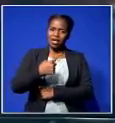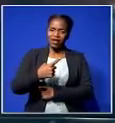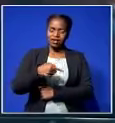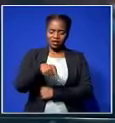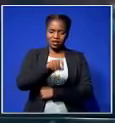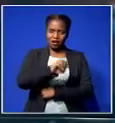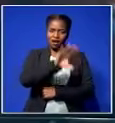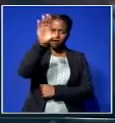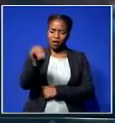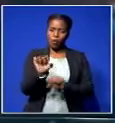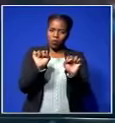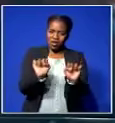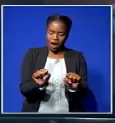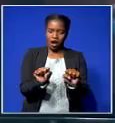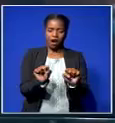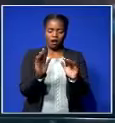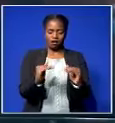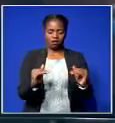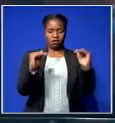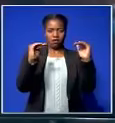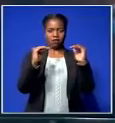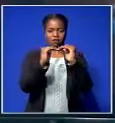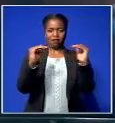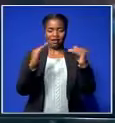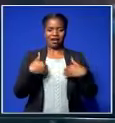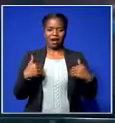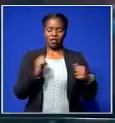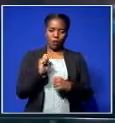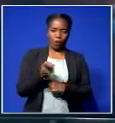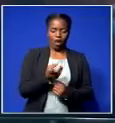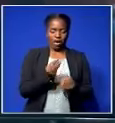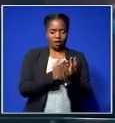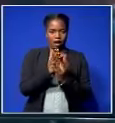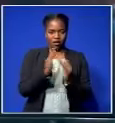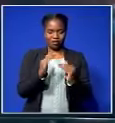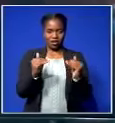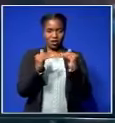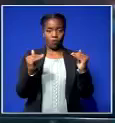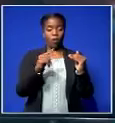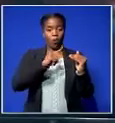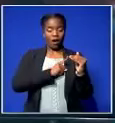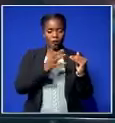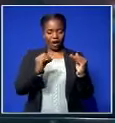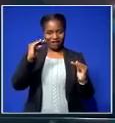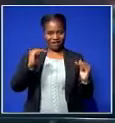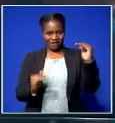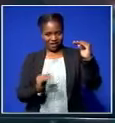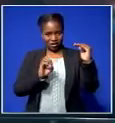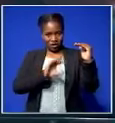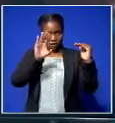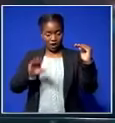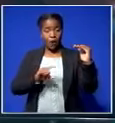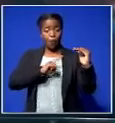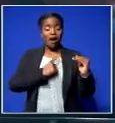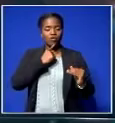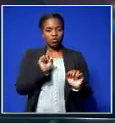in South Africa and will heal the inequalities in the system. Today, the minister provided details on the National Health Insurance Plan.